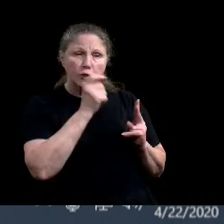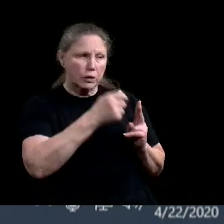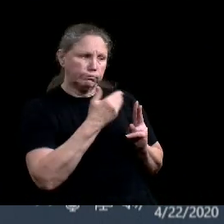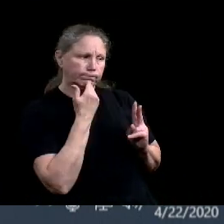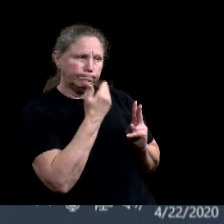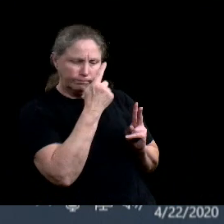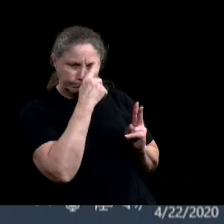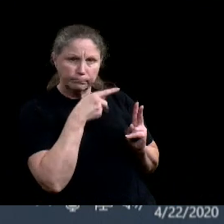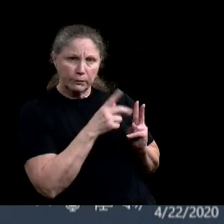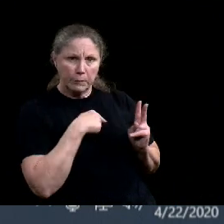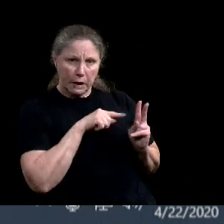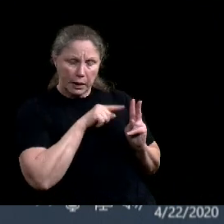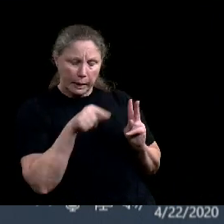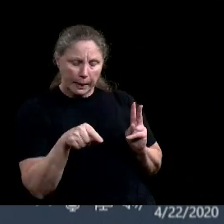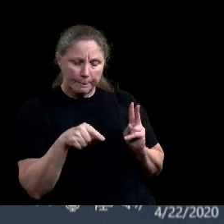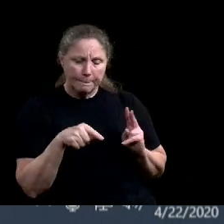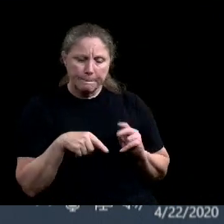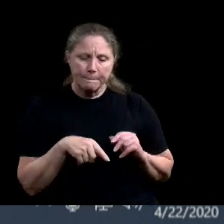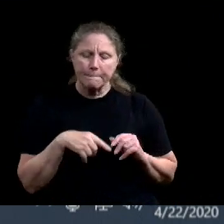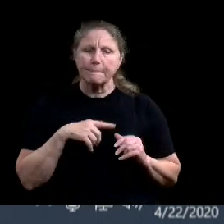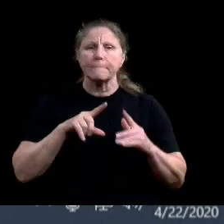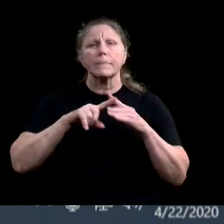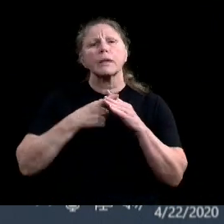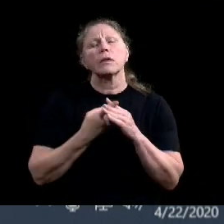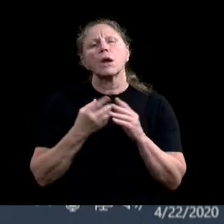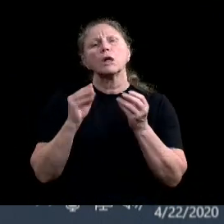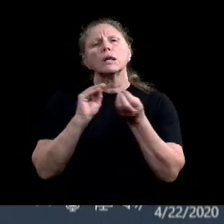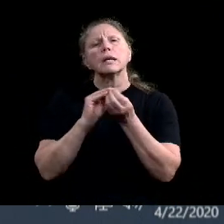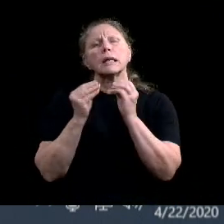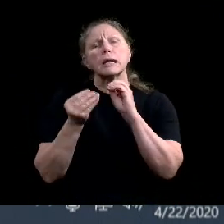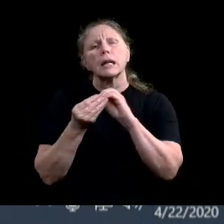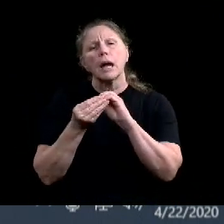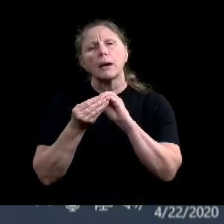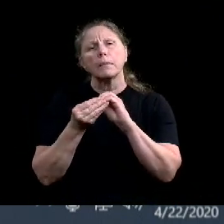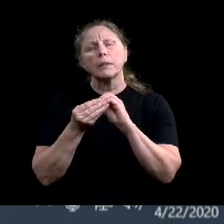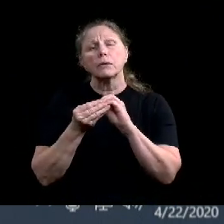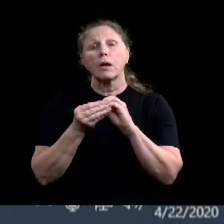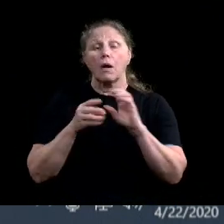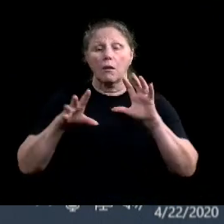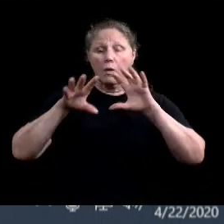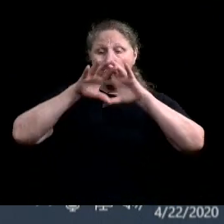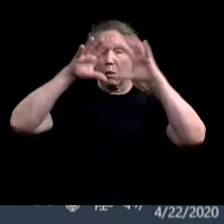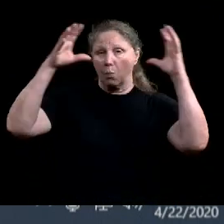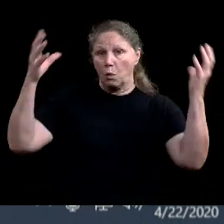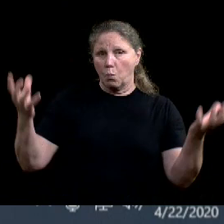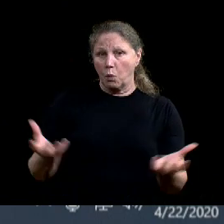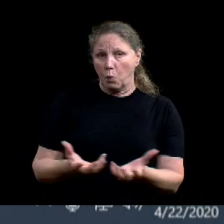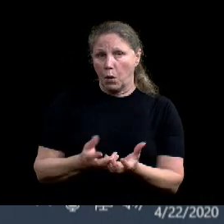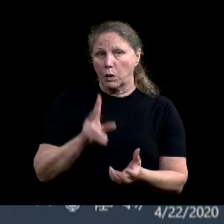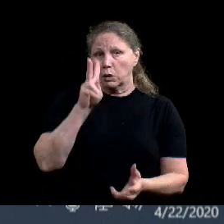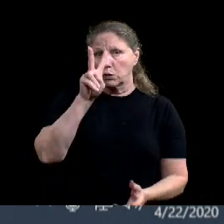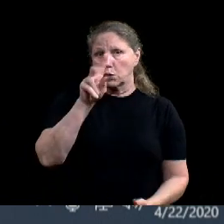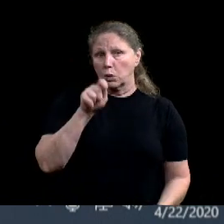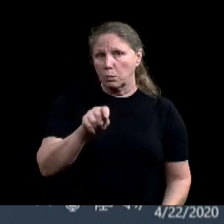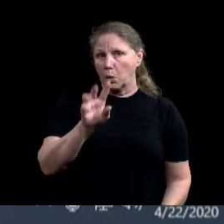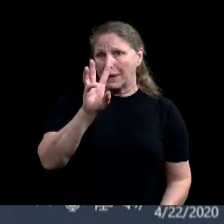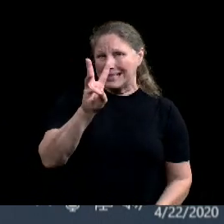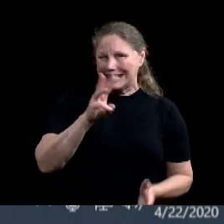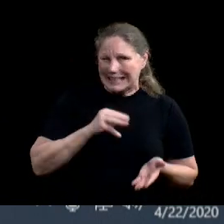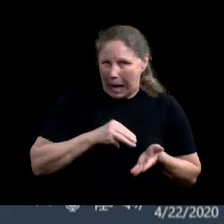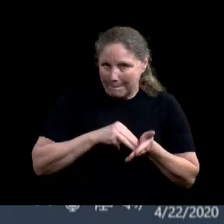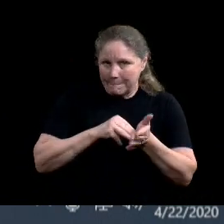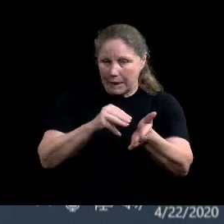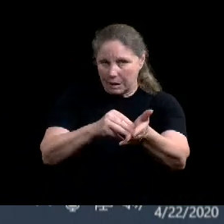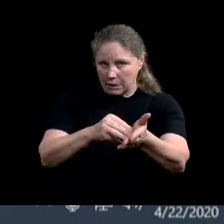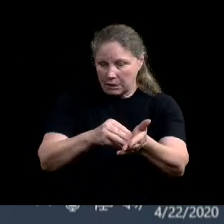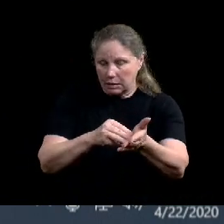numbers. Worldwide, there have been 2.6 million cases of novel coronavirus, accounting